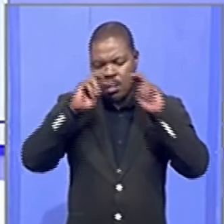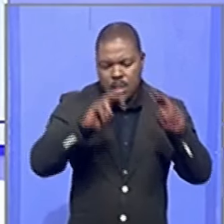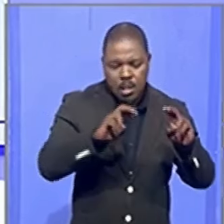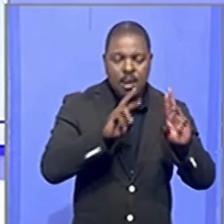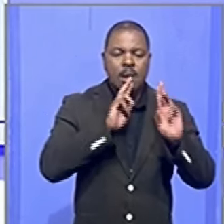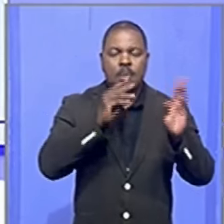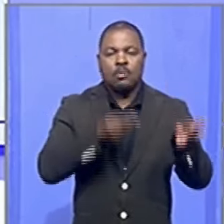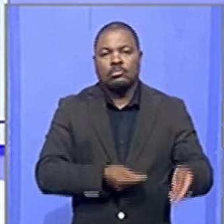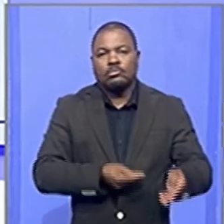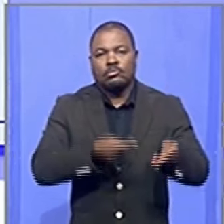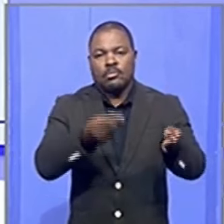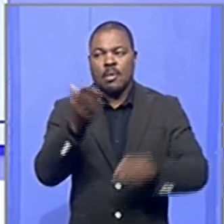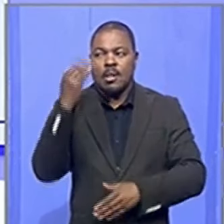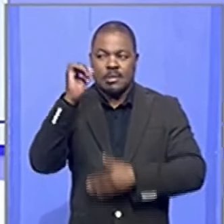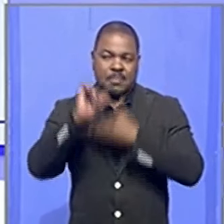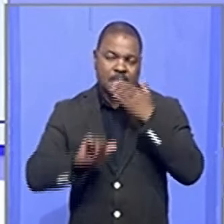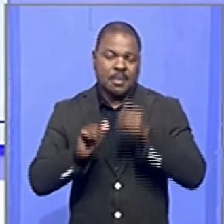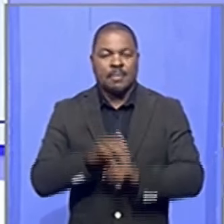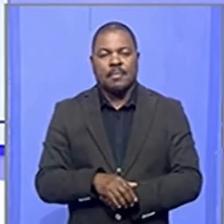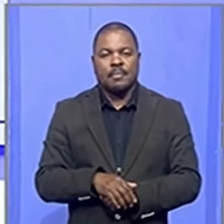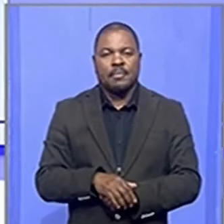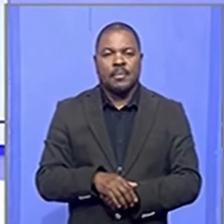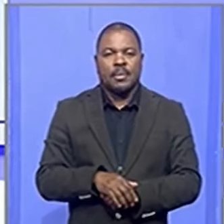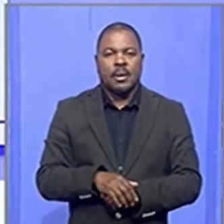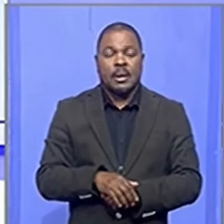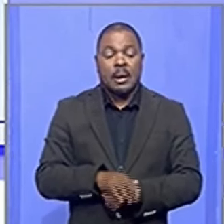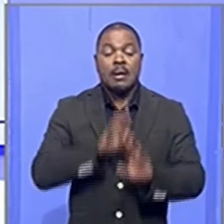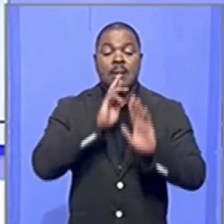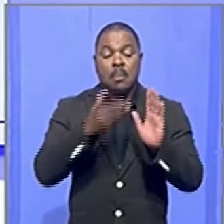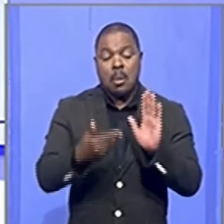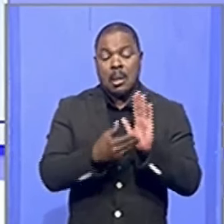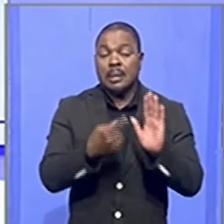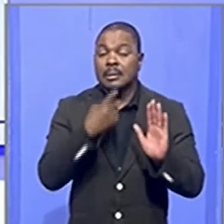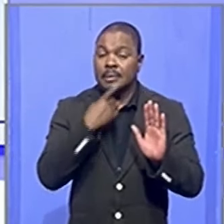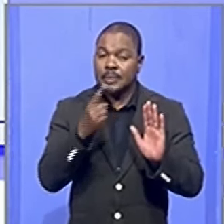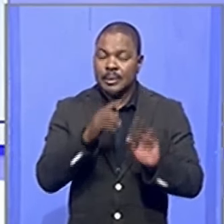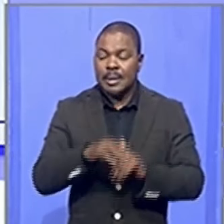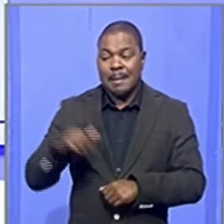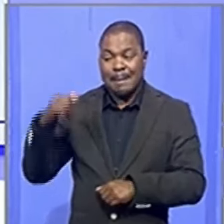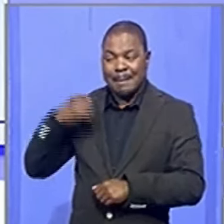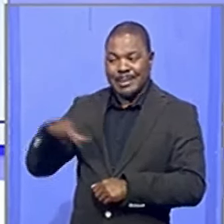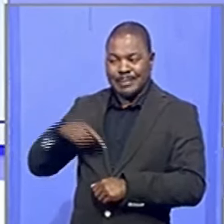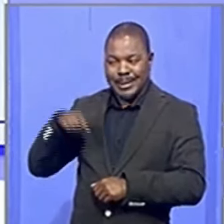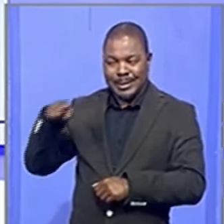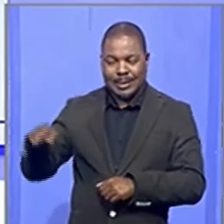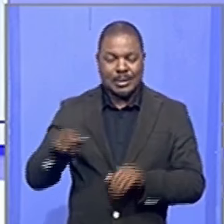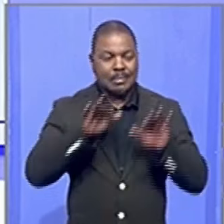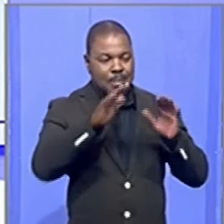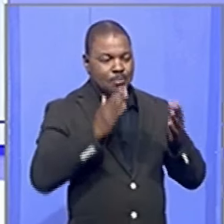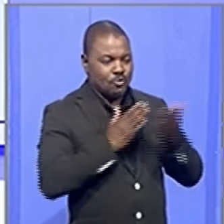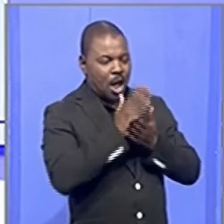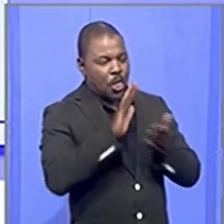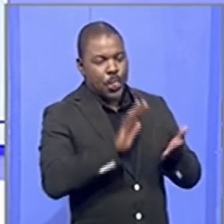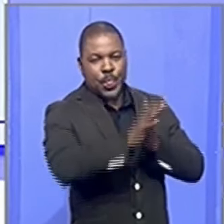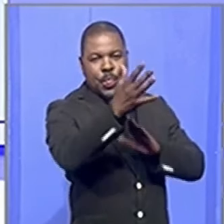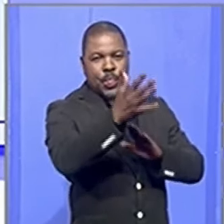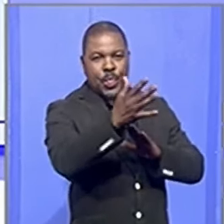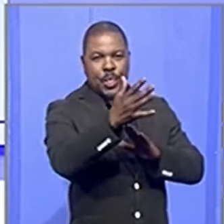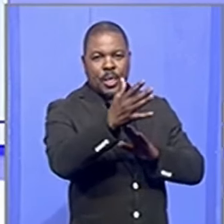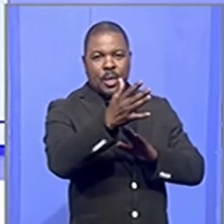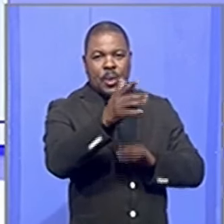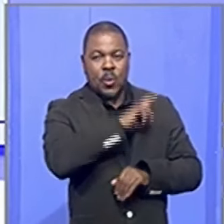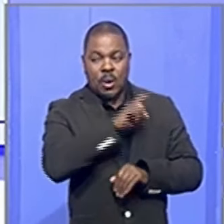ya dinyakišo tšeo kgweding ya go feta ka gare ga pego yeo go hweditše gore masepala o gatakile tokelo ya badudi ya go phela